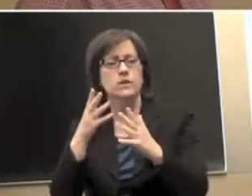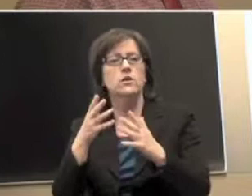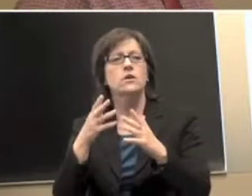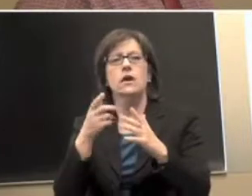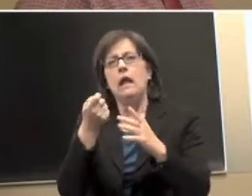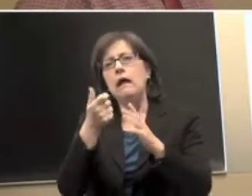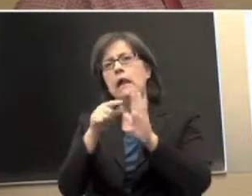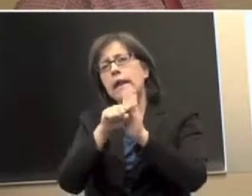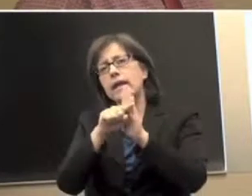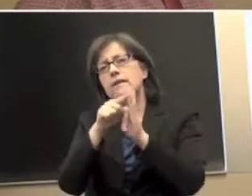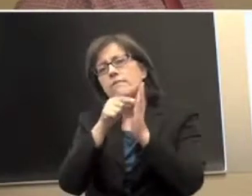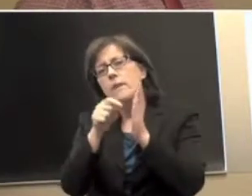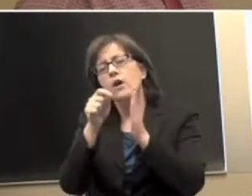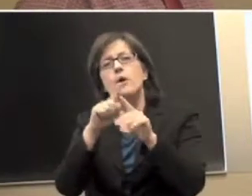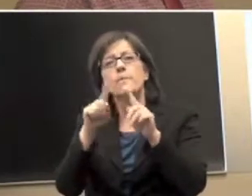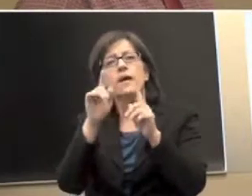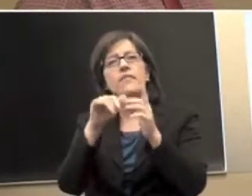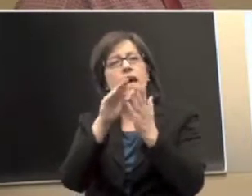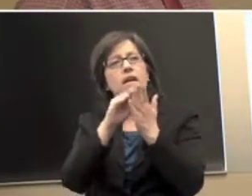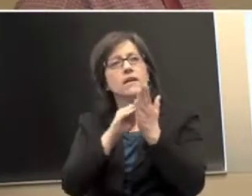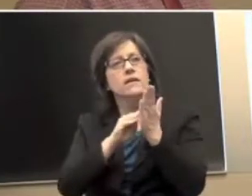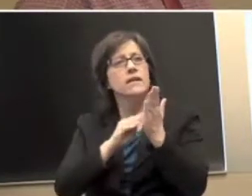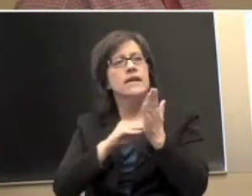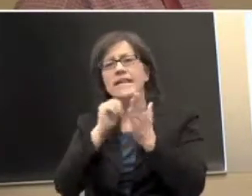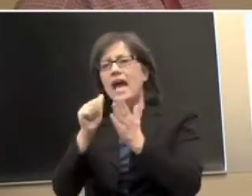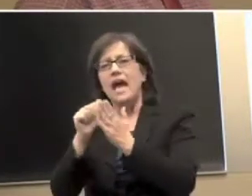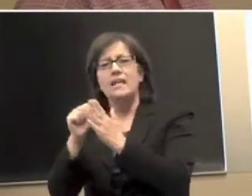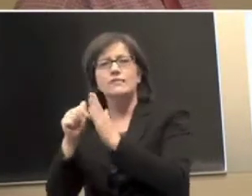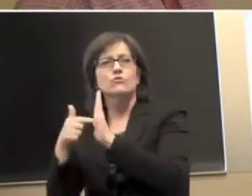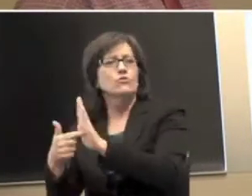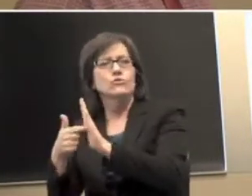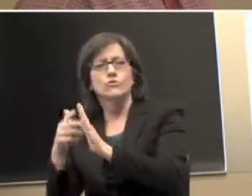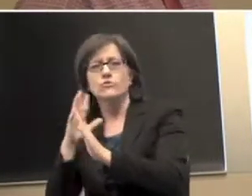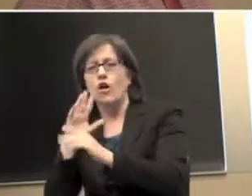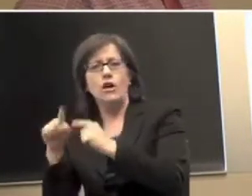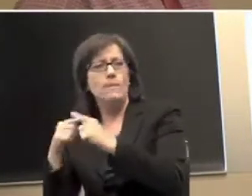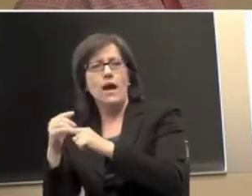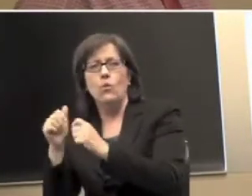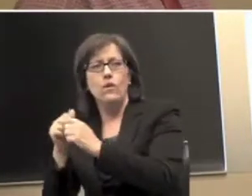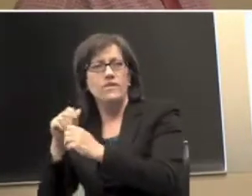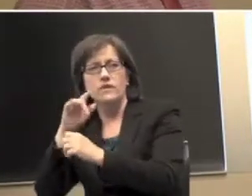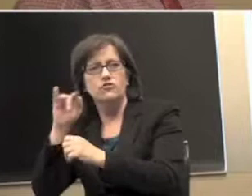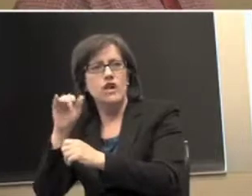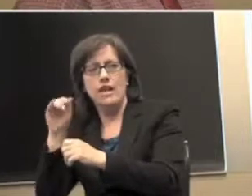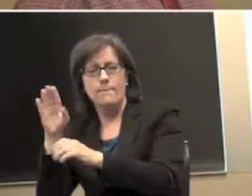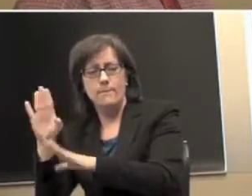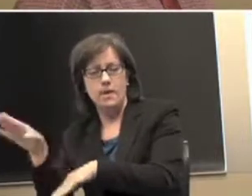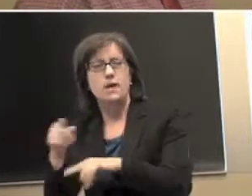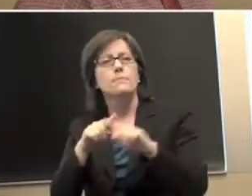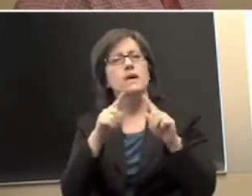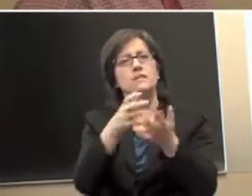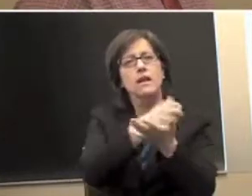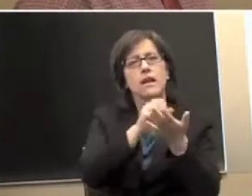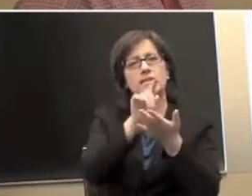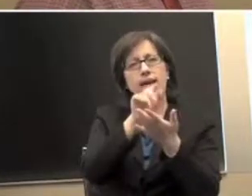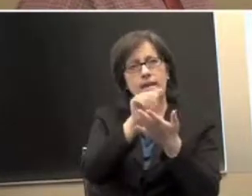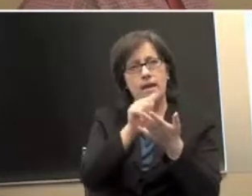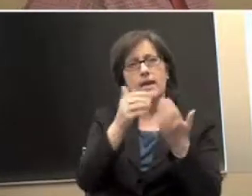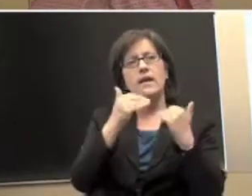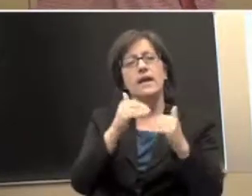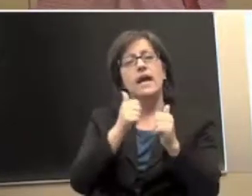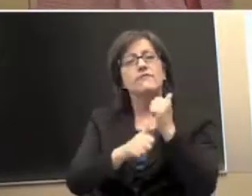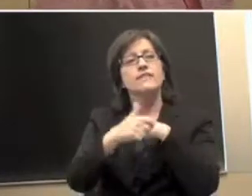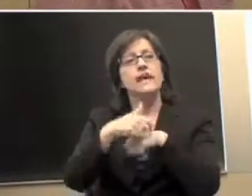wouldn't, that kind of tracking wouldn't be shared with Jacob. That's just for data collection. And then every time he used the picture cue, it says in here he